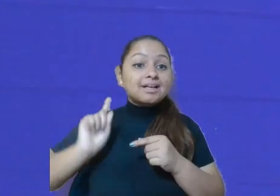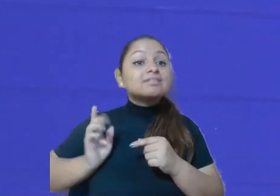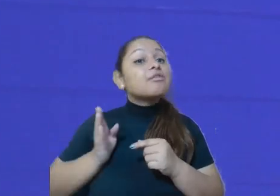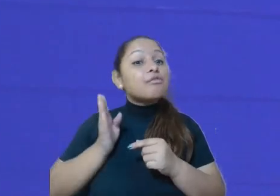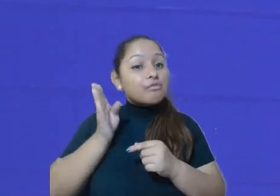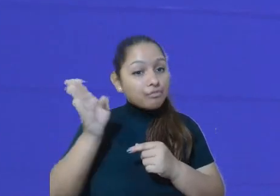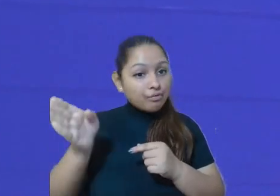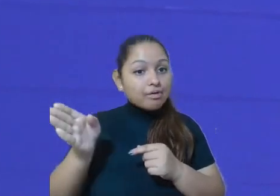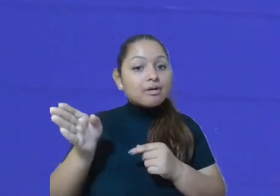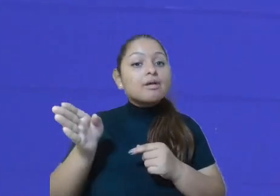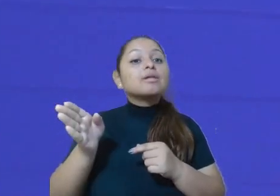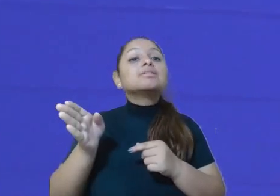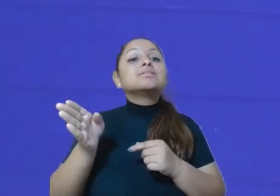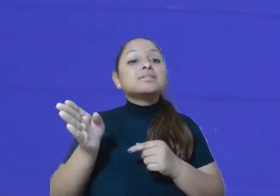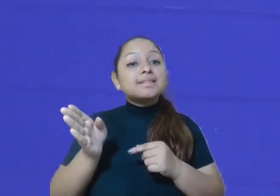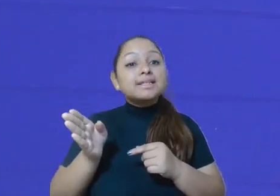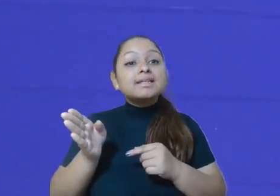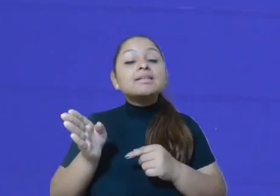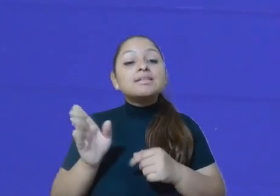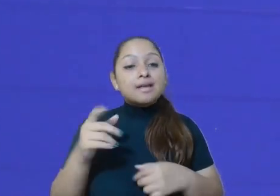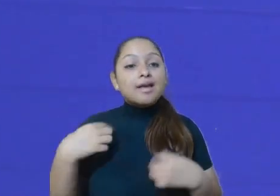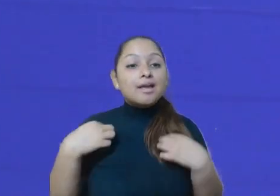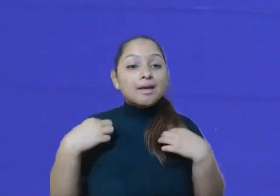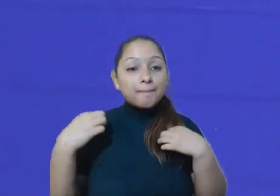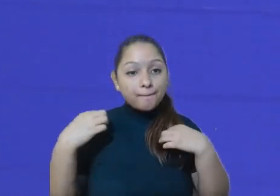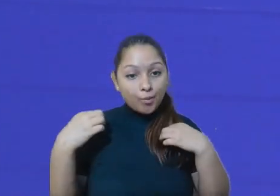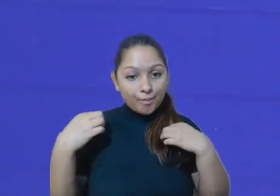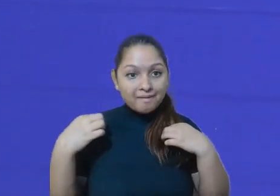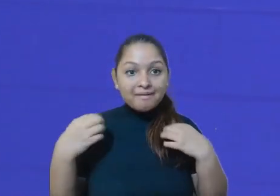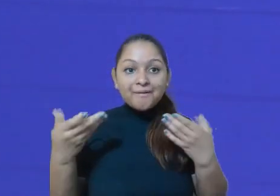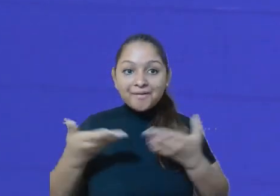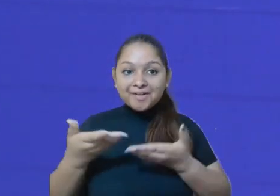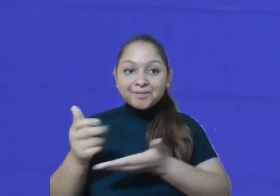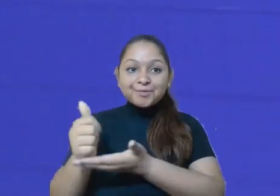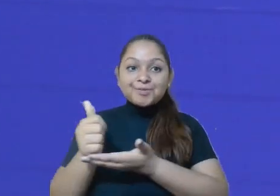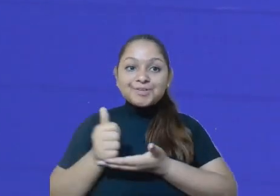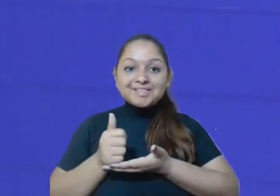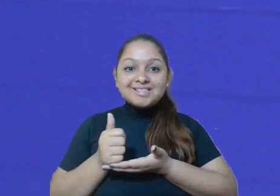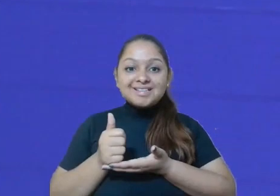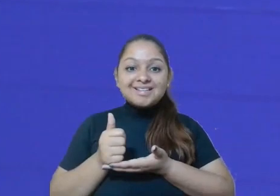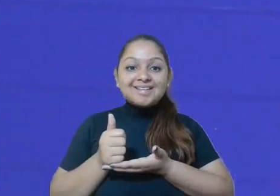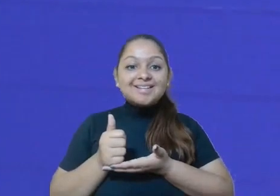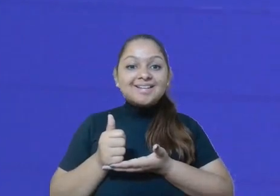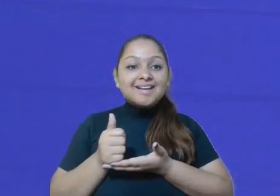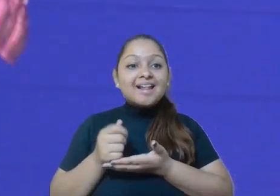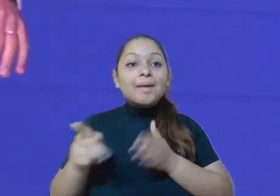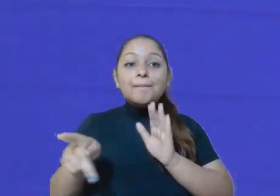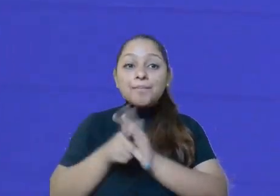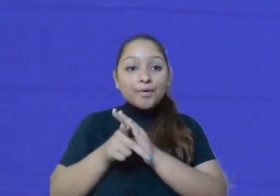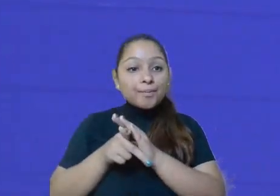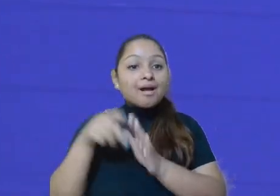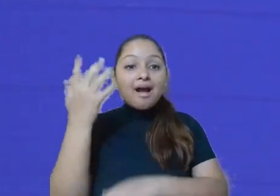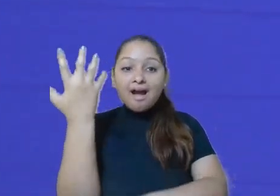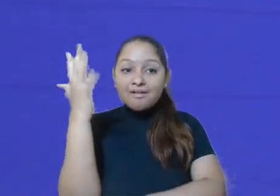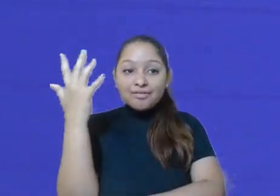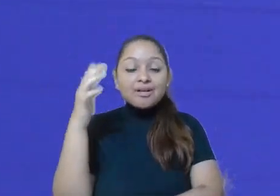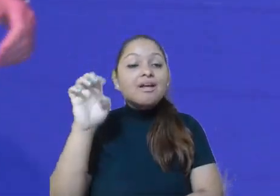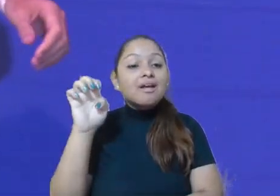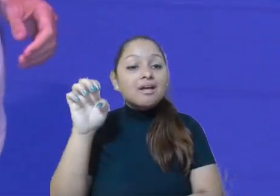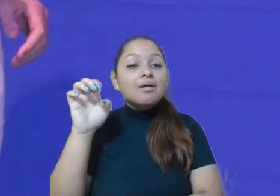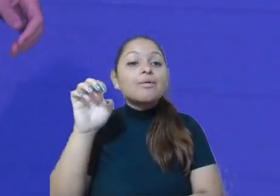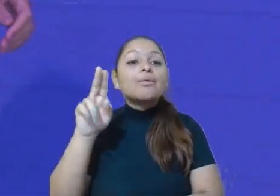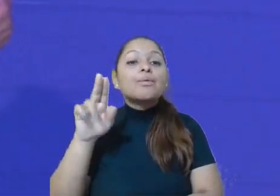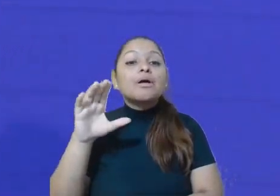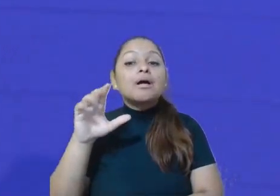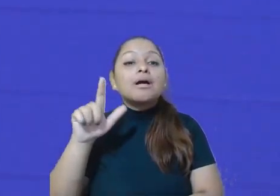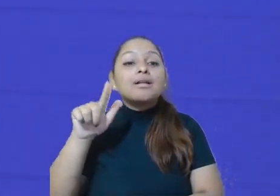that is made with eucalyptus fiber of the Adidas brand. So I hope you enjoyed